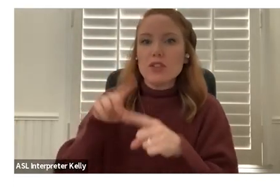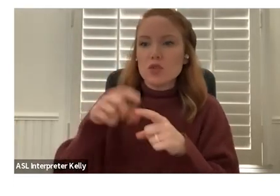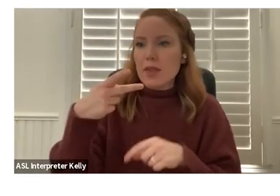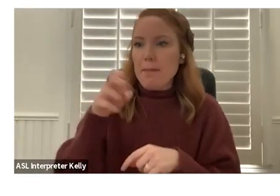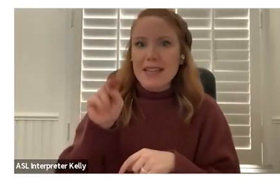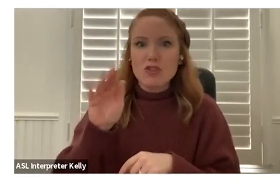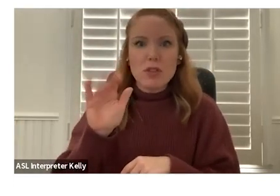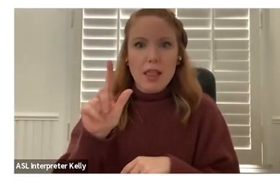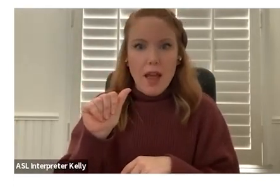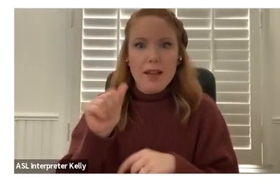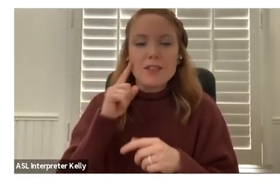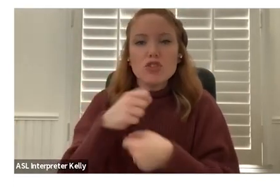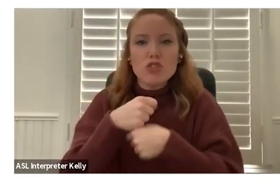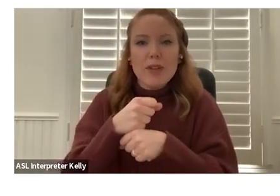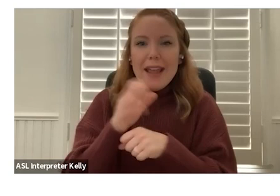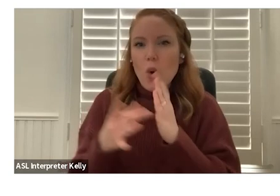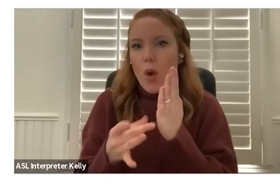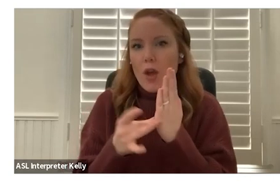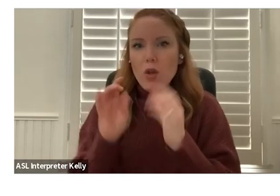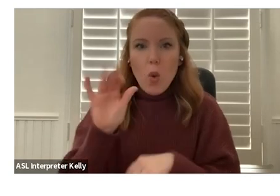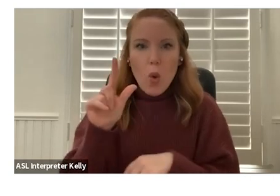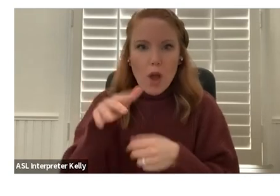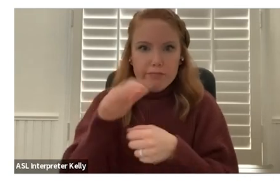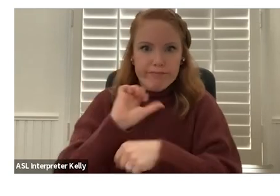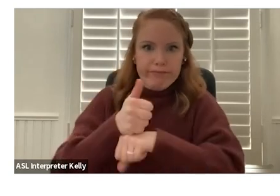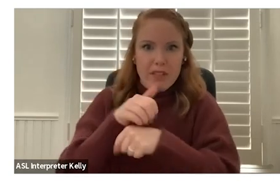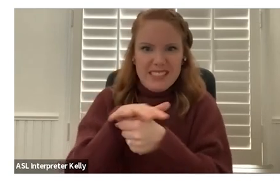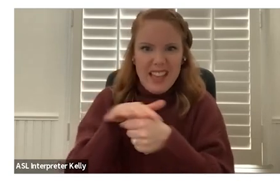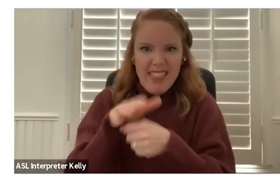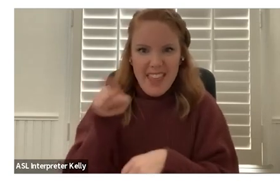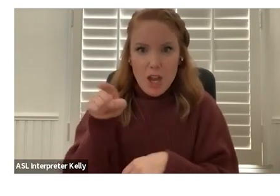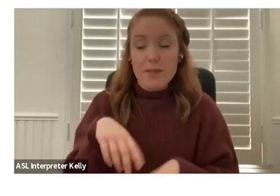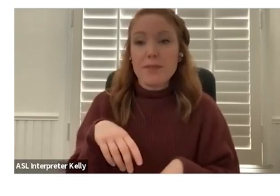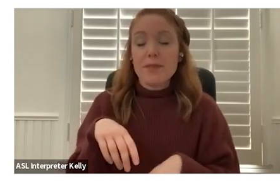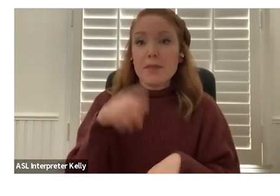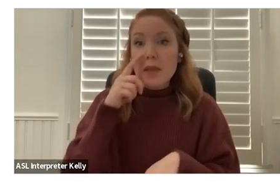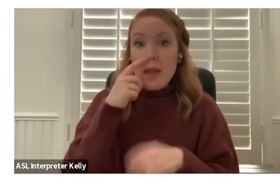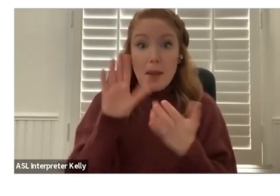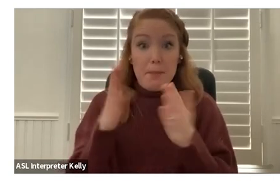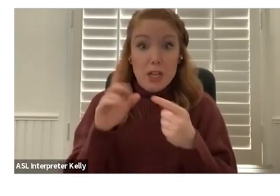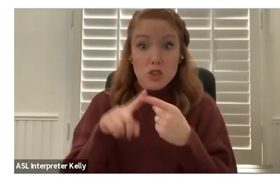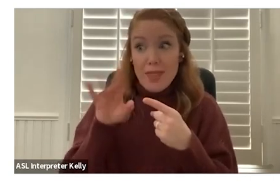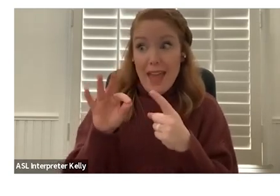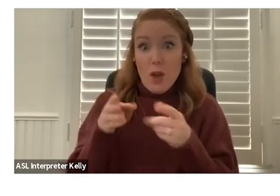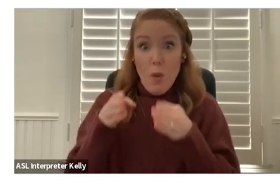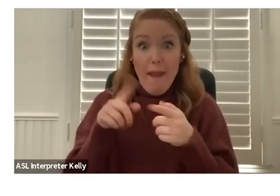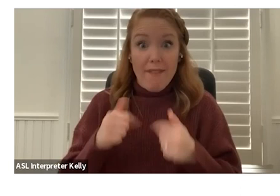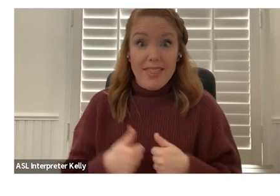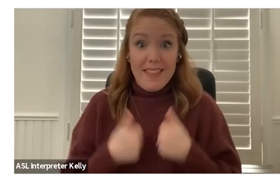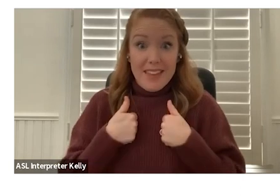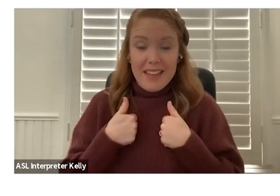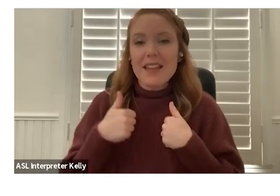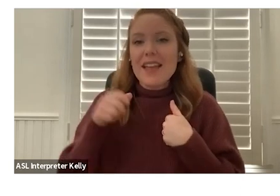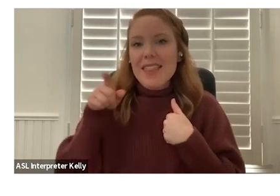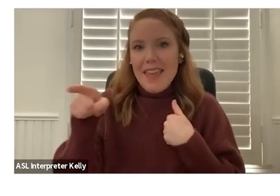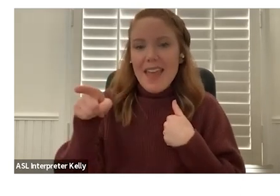that cities that offer no sustainable existence. When the waters come in, the first waves will dissolve the salt and reduce these great glass